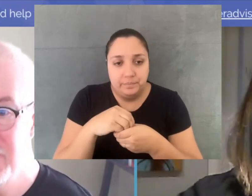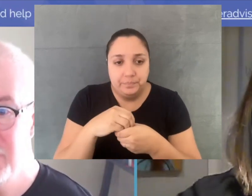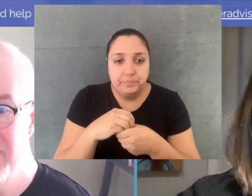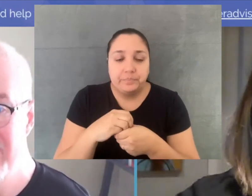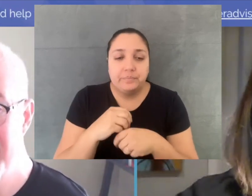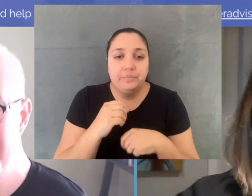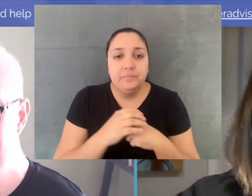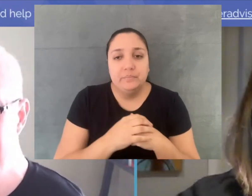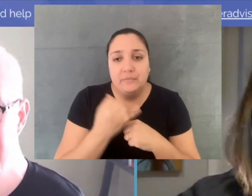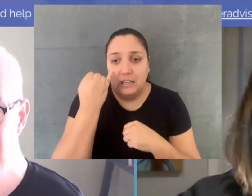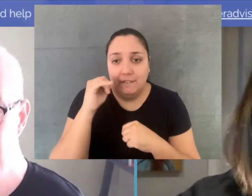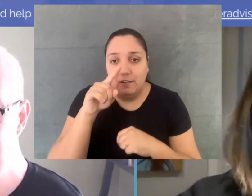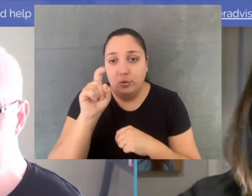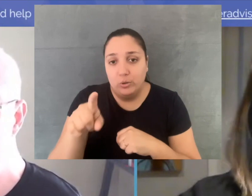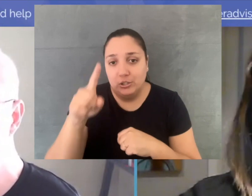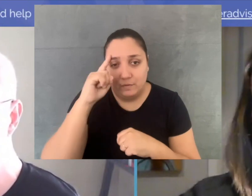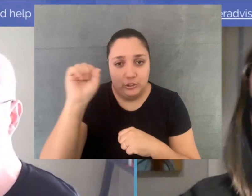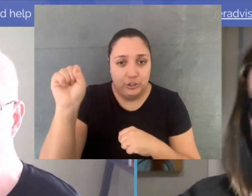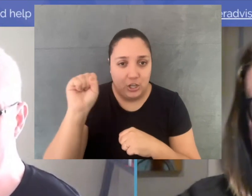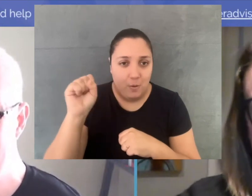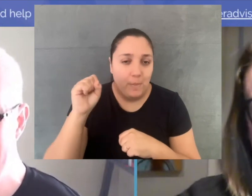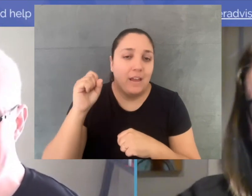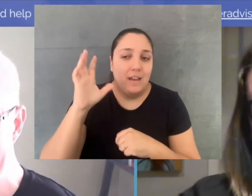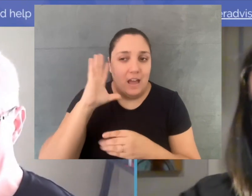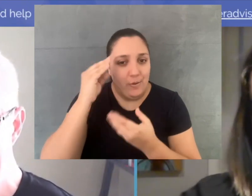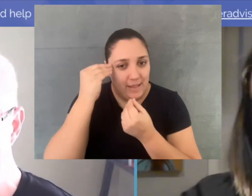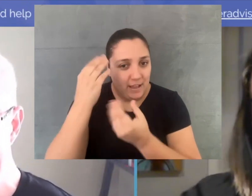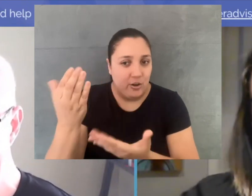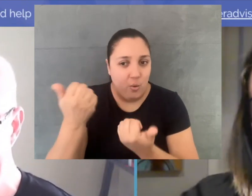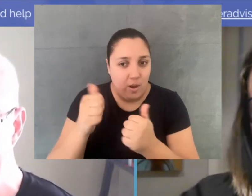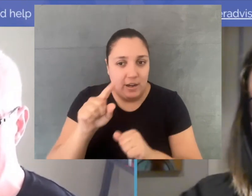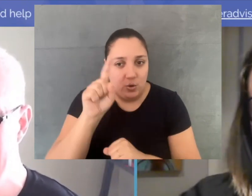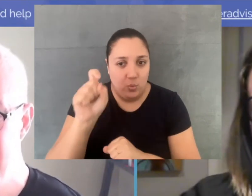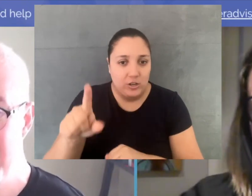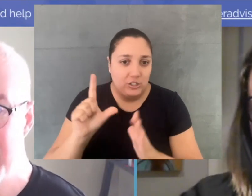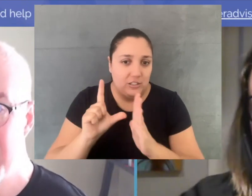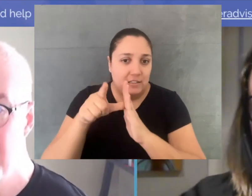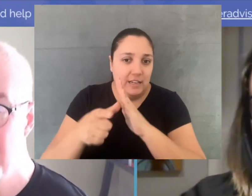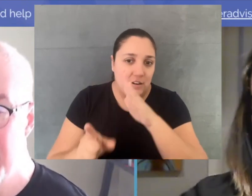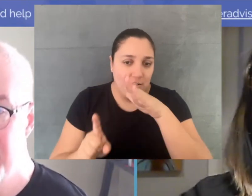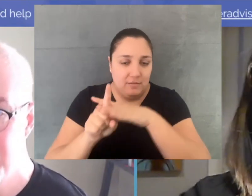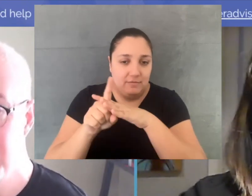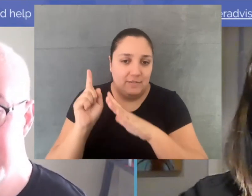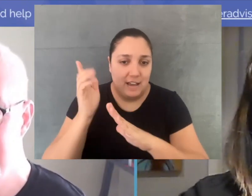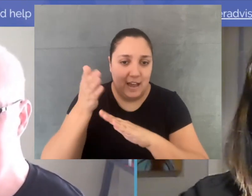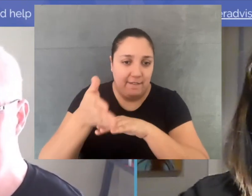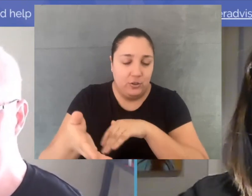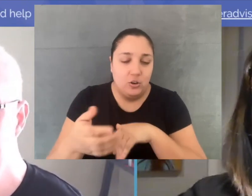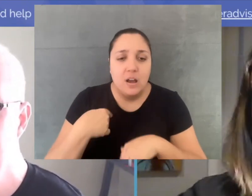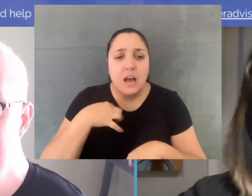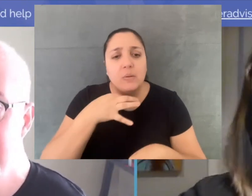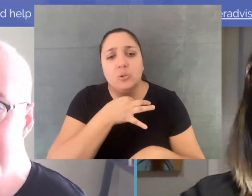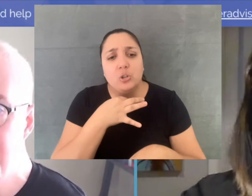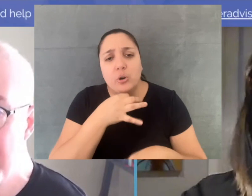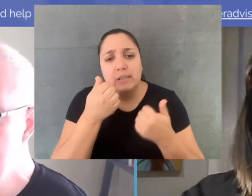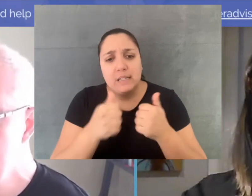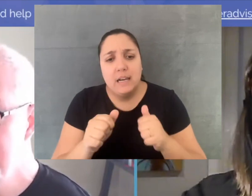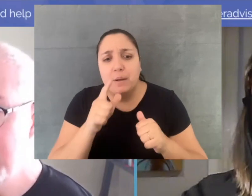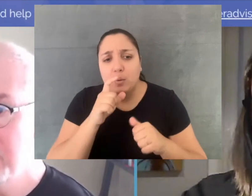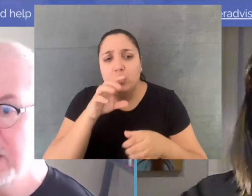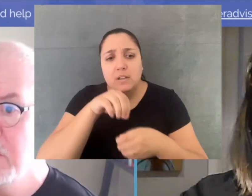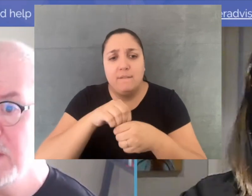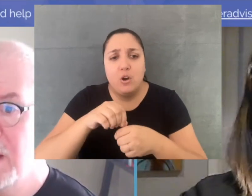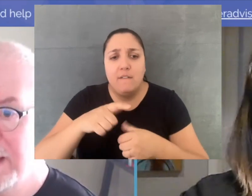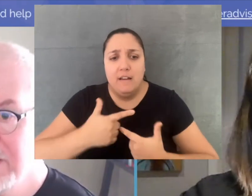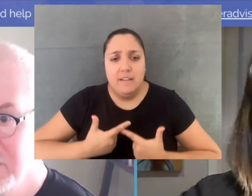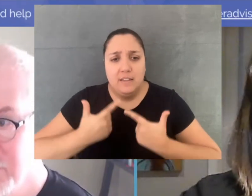to participate and has questions maybe for Shelby. I'll make sure that she's aware of any questions that maybe come up after the live stream here. I am curious, for